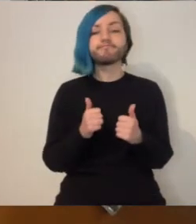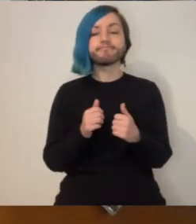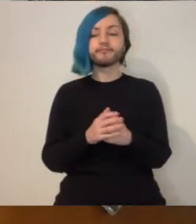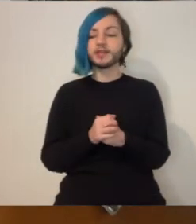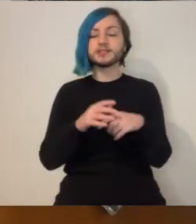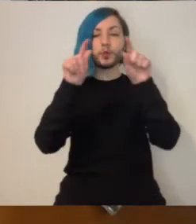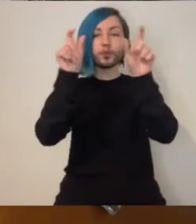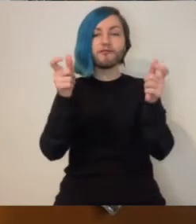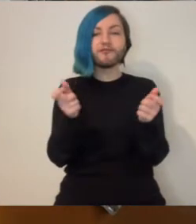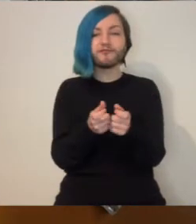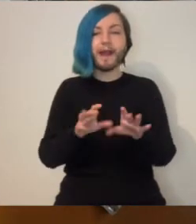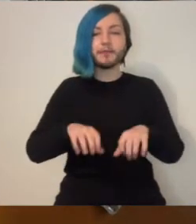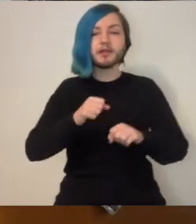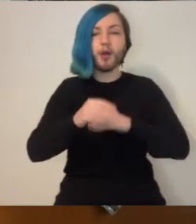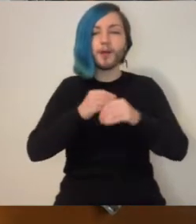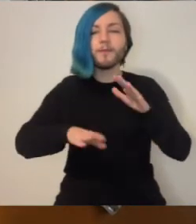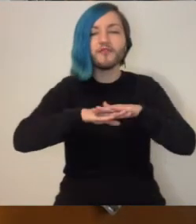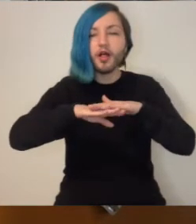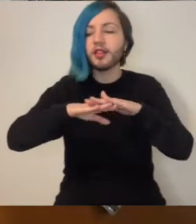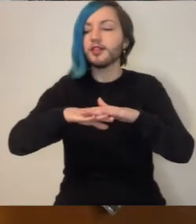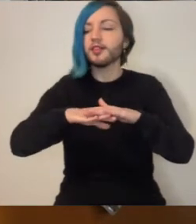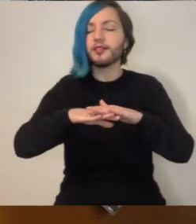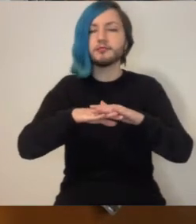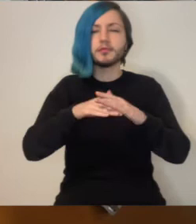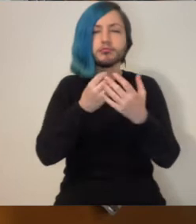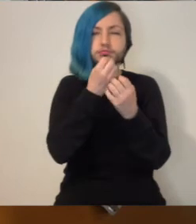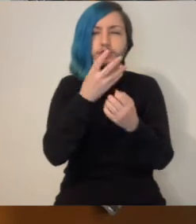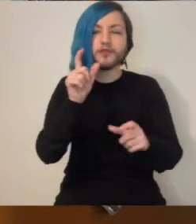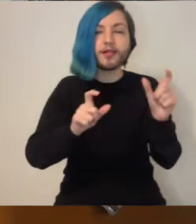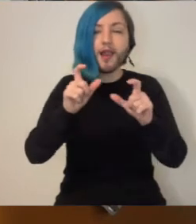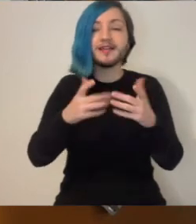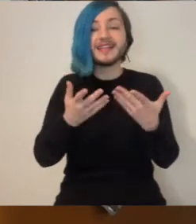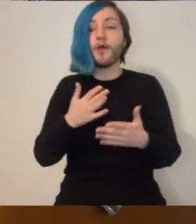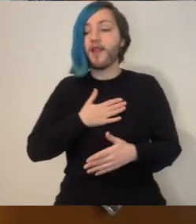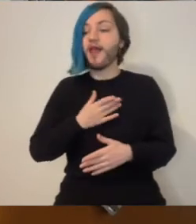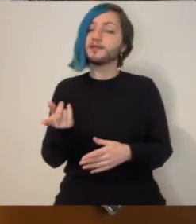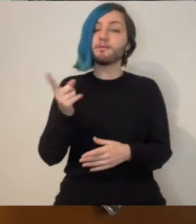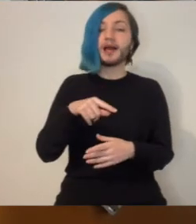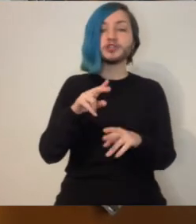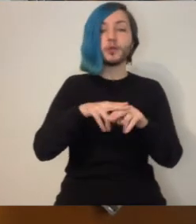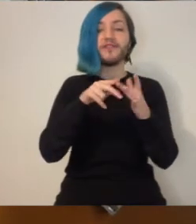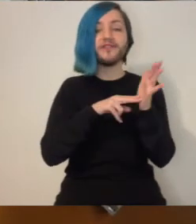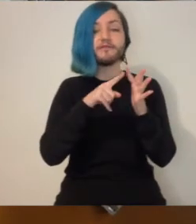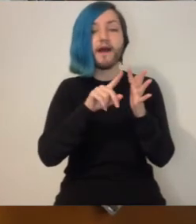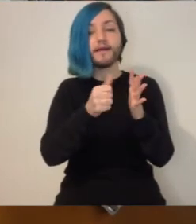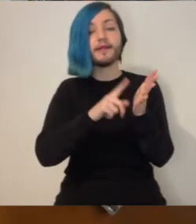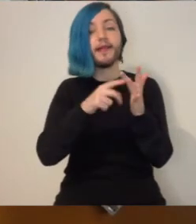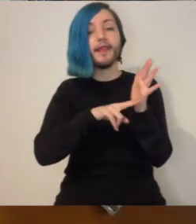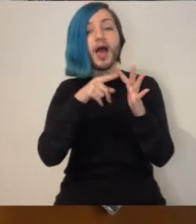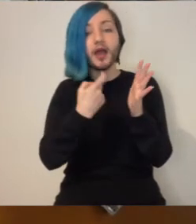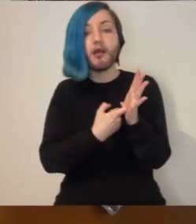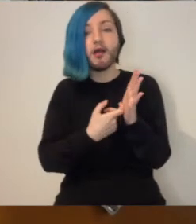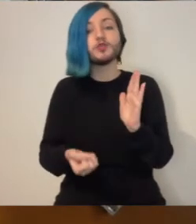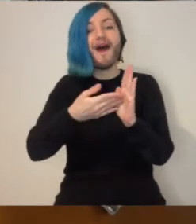So as you're starting to fill up your frame with lots of nice colour, I like to go back to my fine liner and add